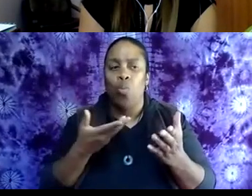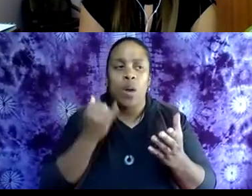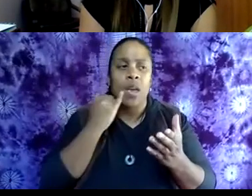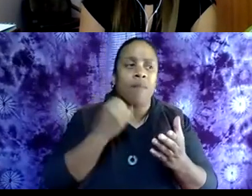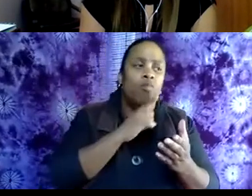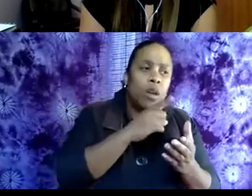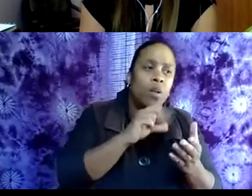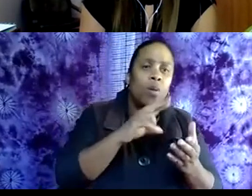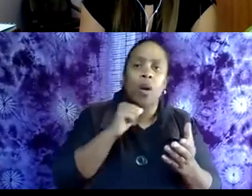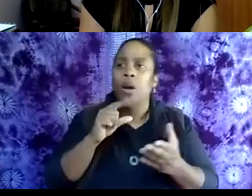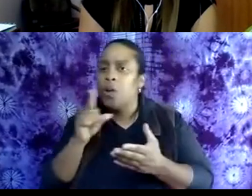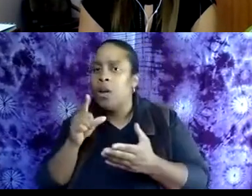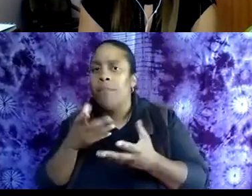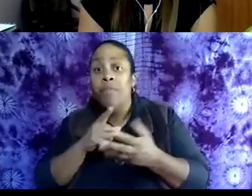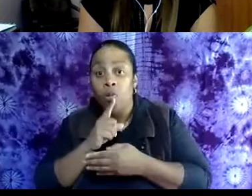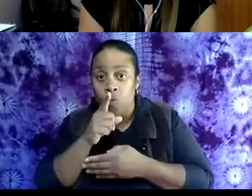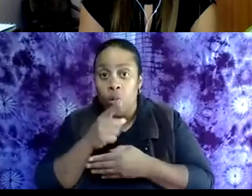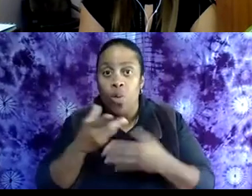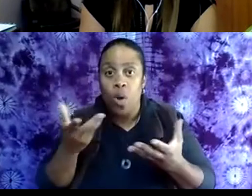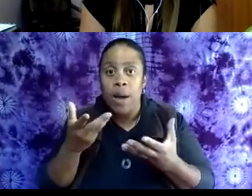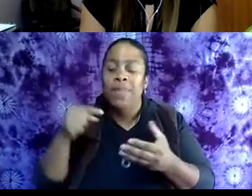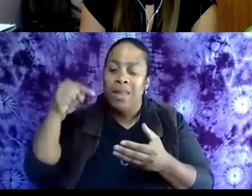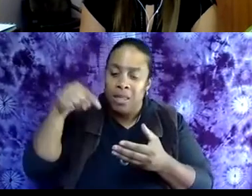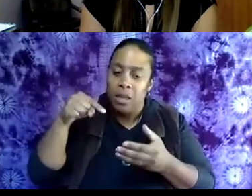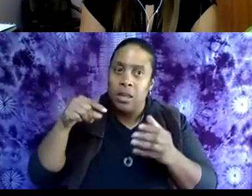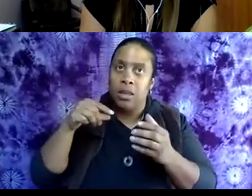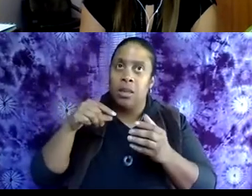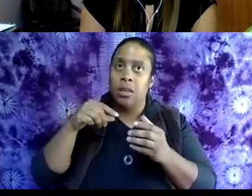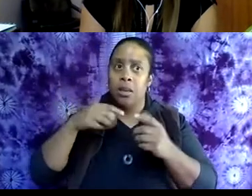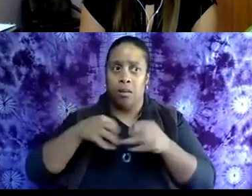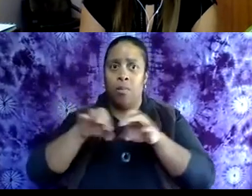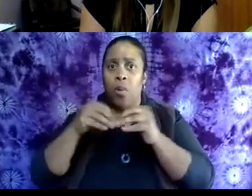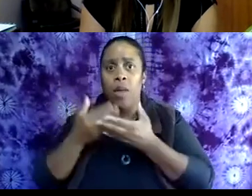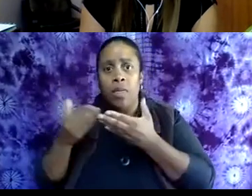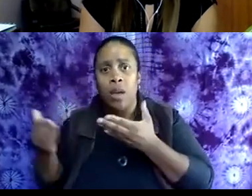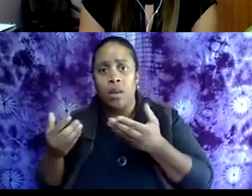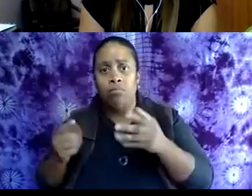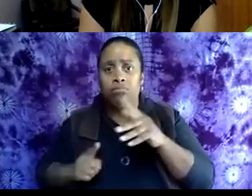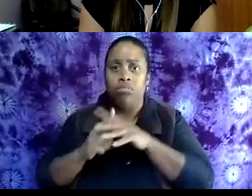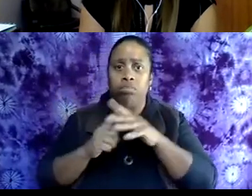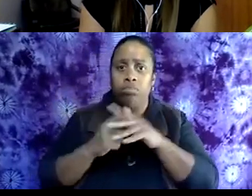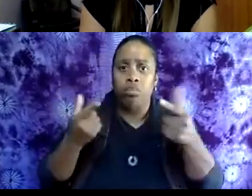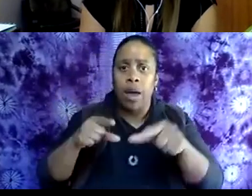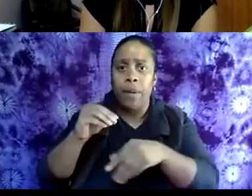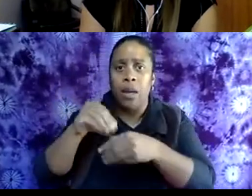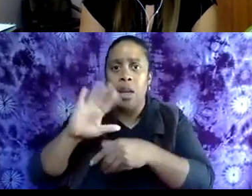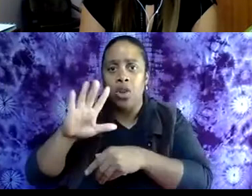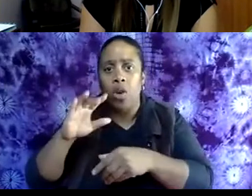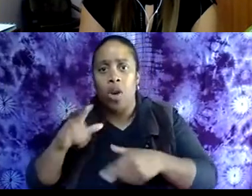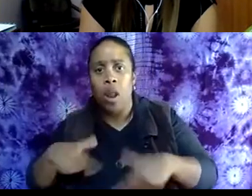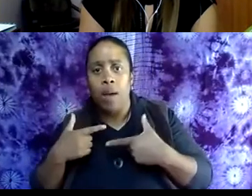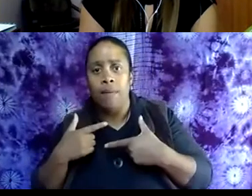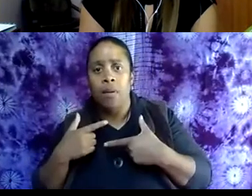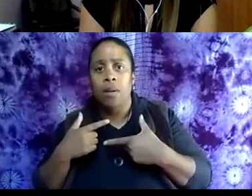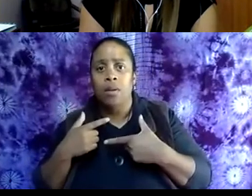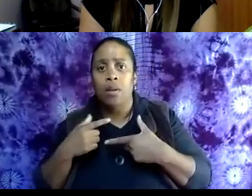because what is true is that this has been an active, psychoactive thing in your life. And so in that sense, at the very least, it is